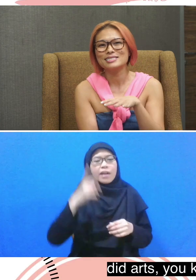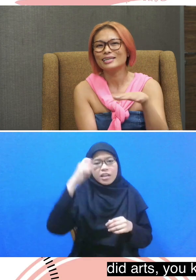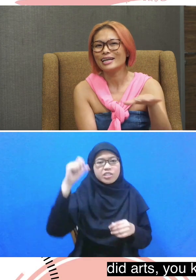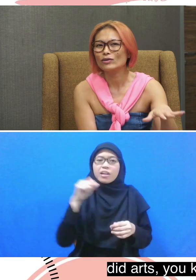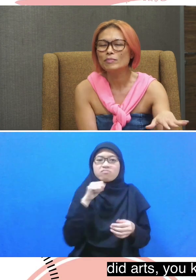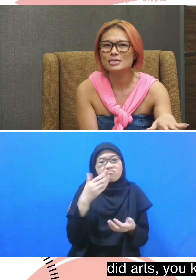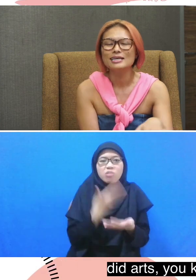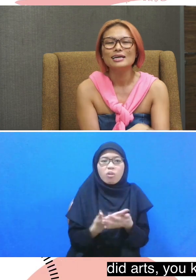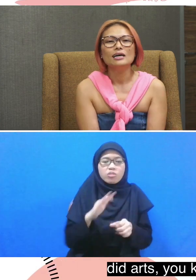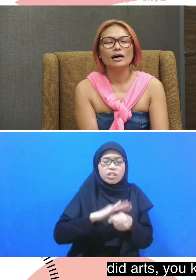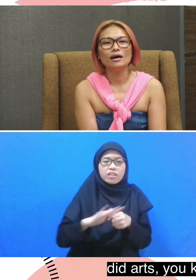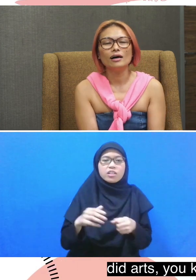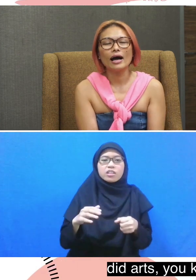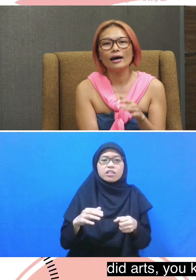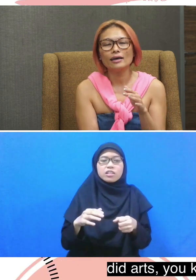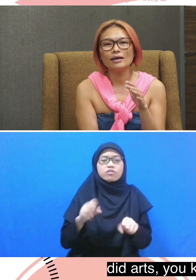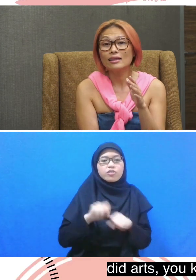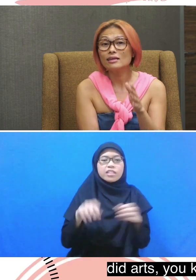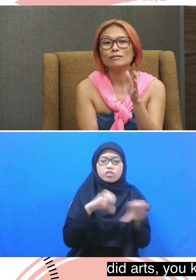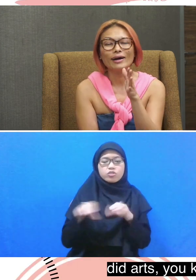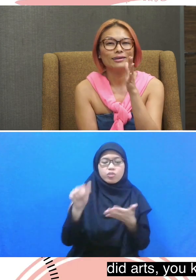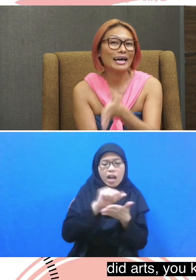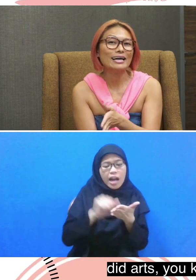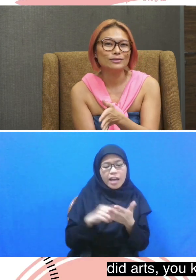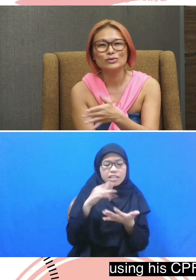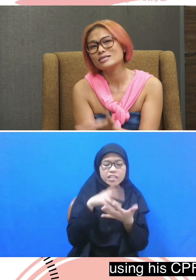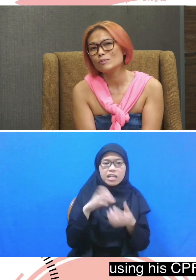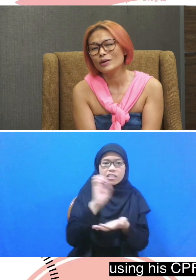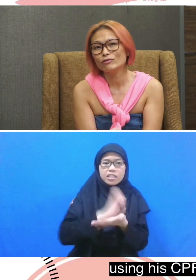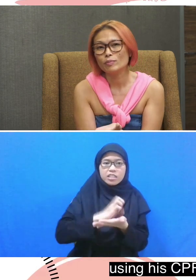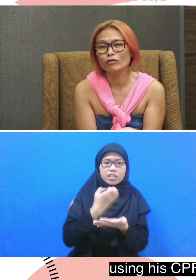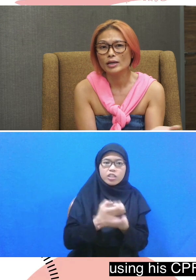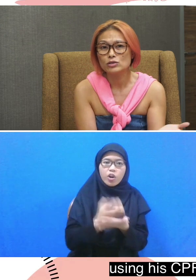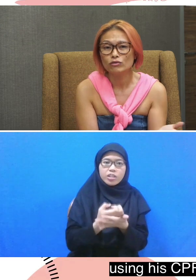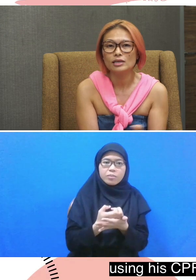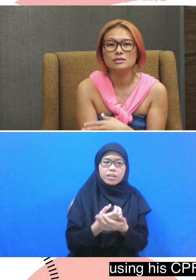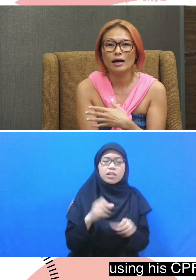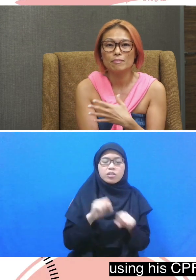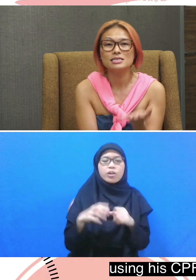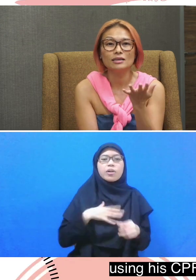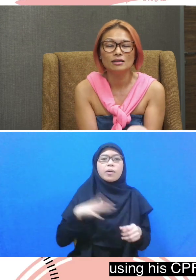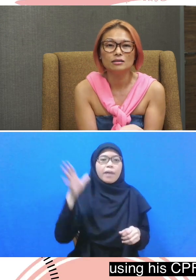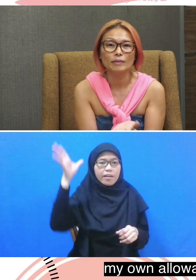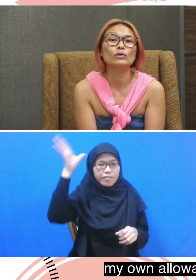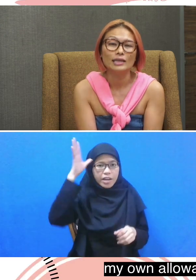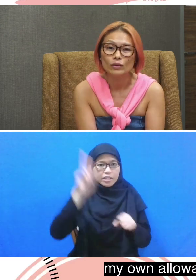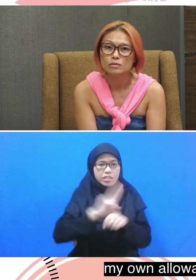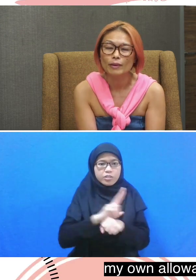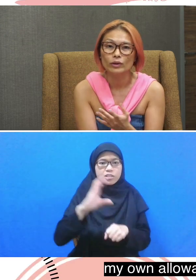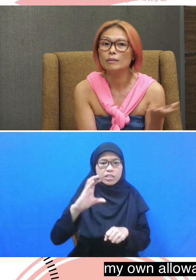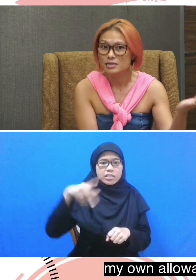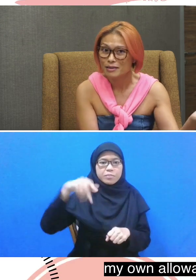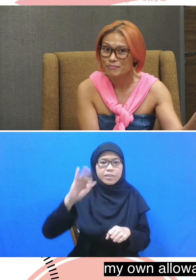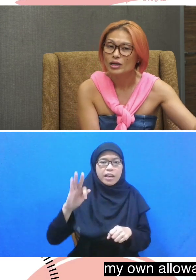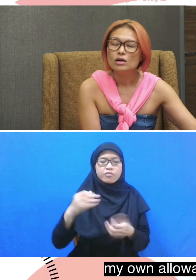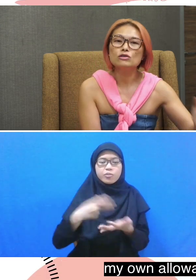I studied economics. Other than my dad using his CPF to pay for my school fees, I basically earned my own allowance by